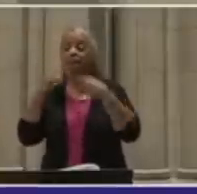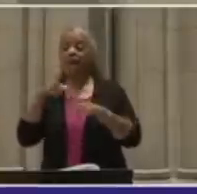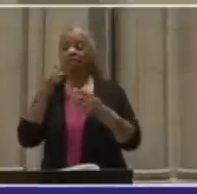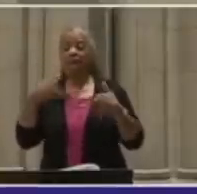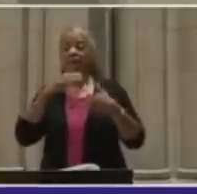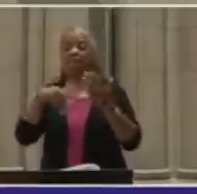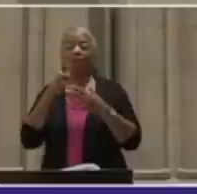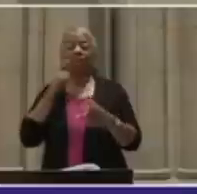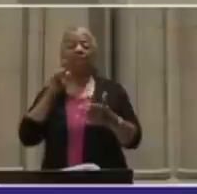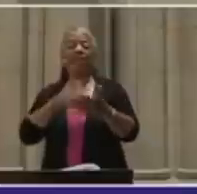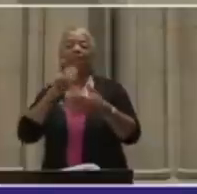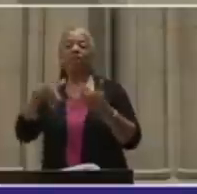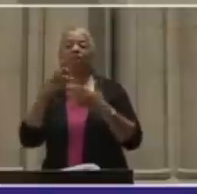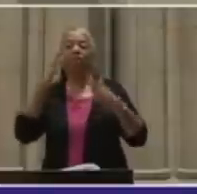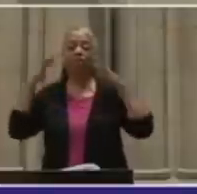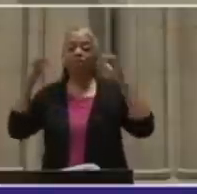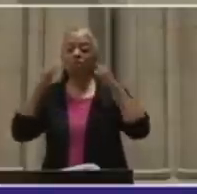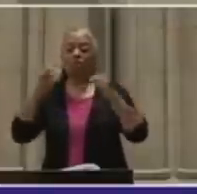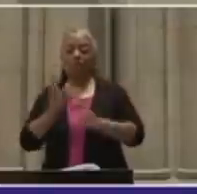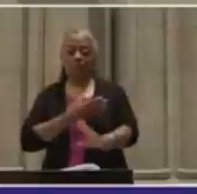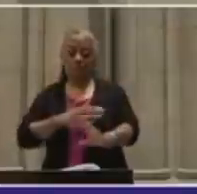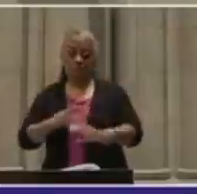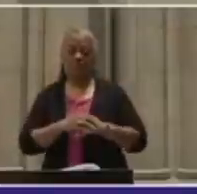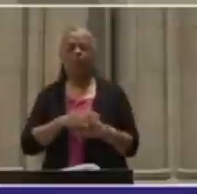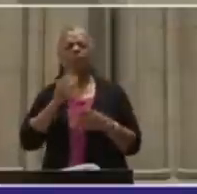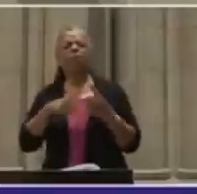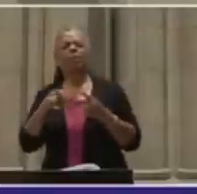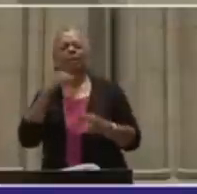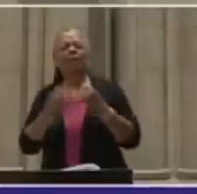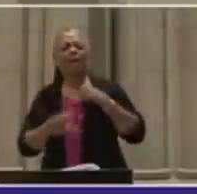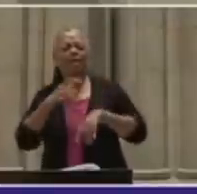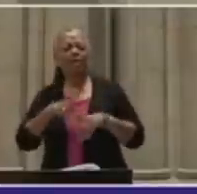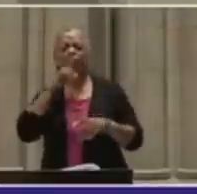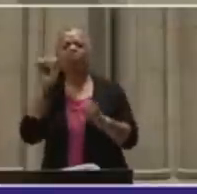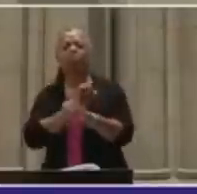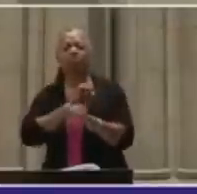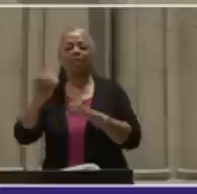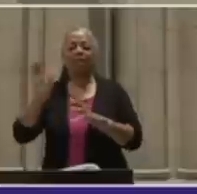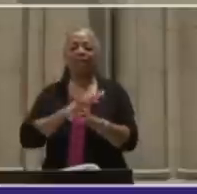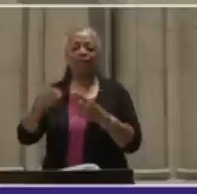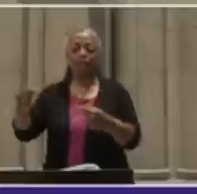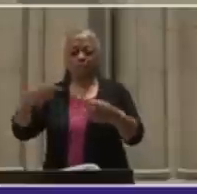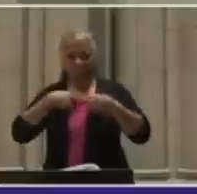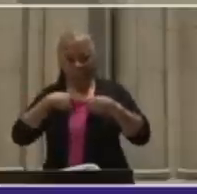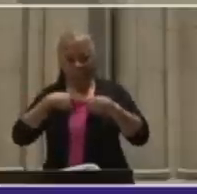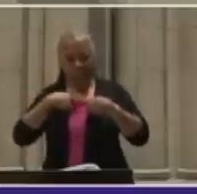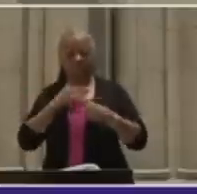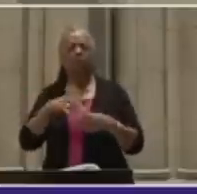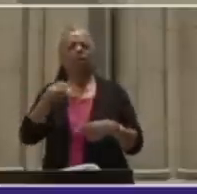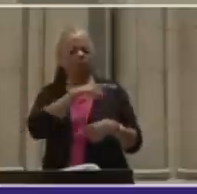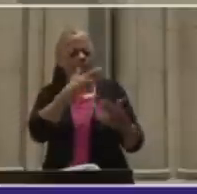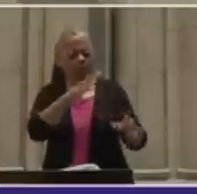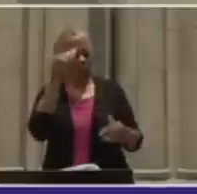can take of your noisy ego music. When was the last time you actually sang to me? You know what I